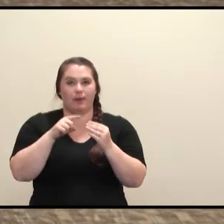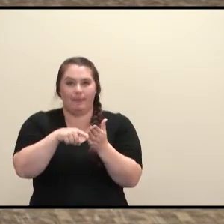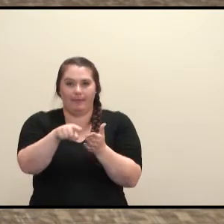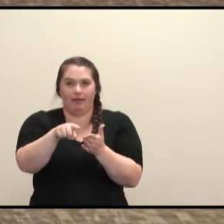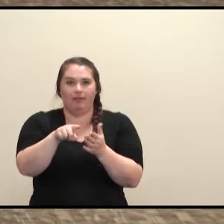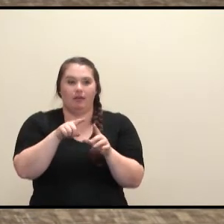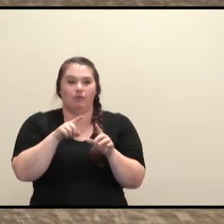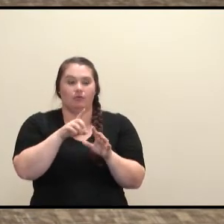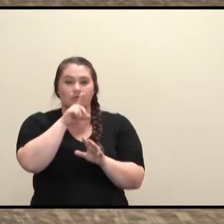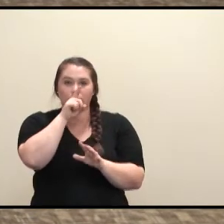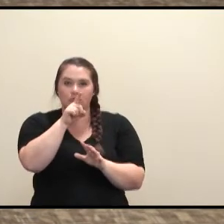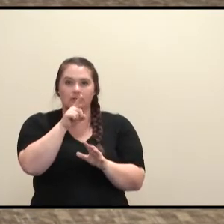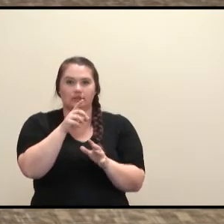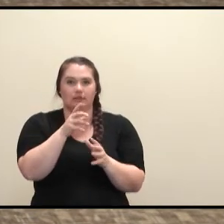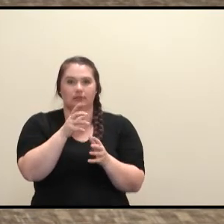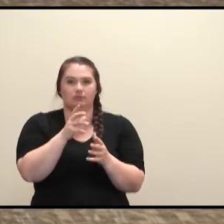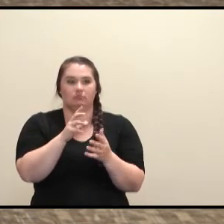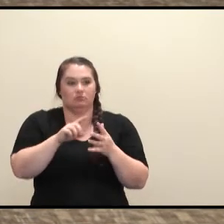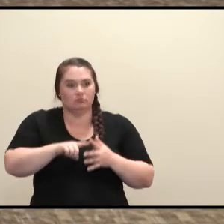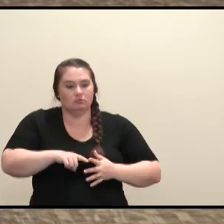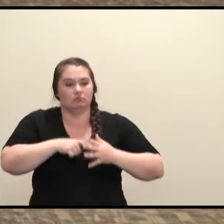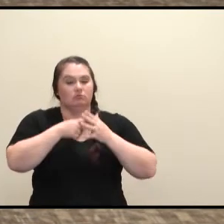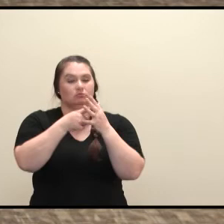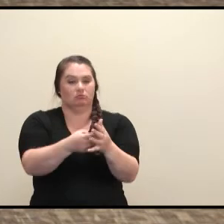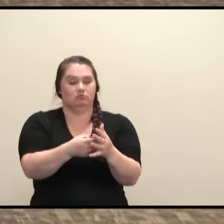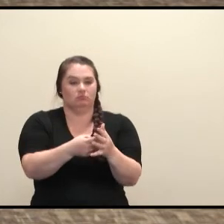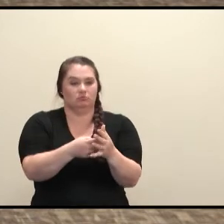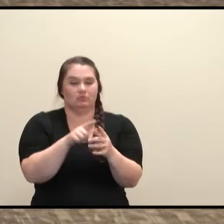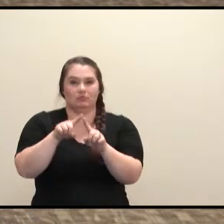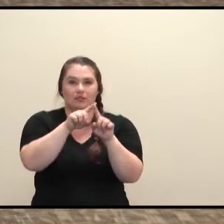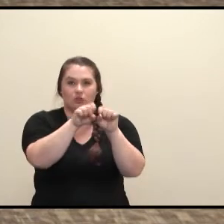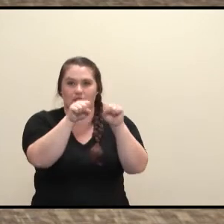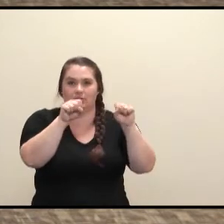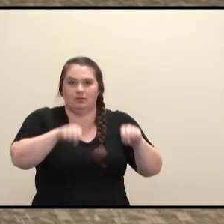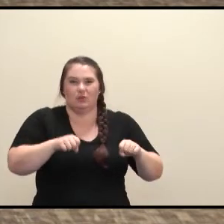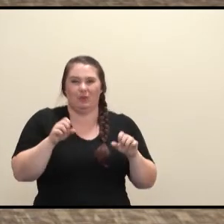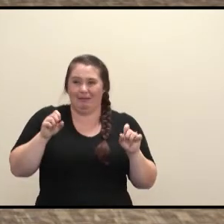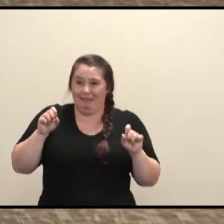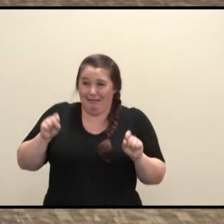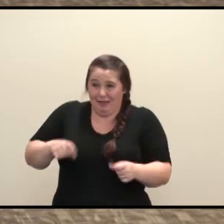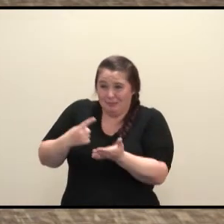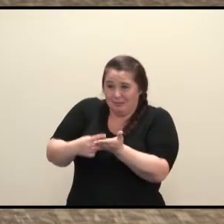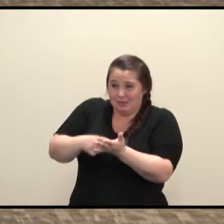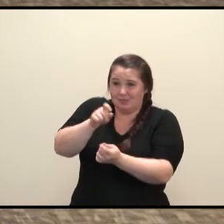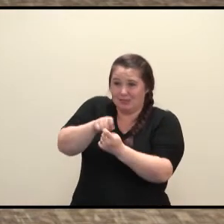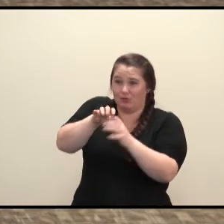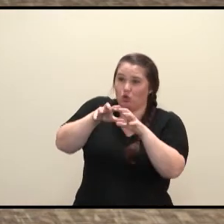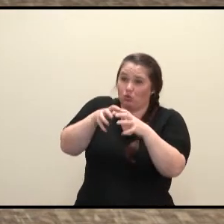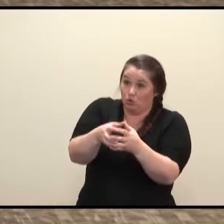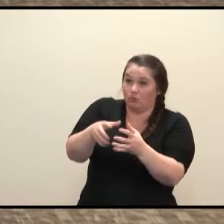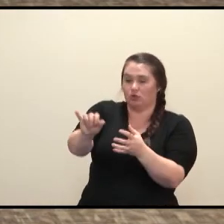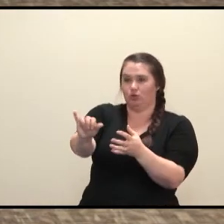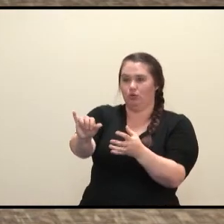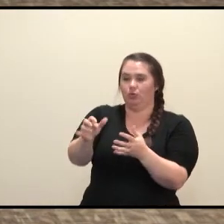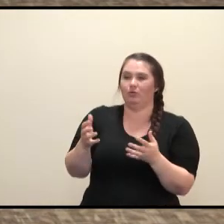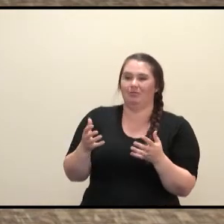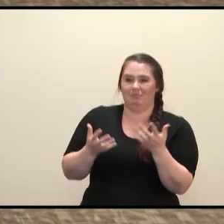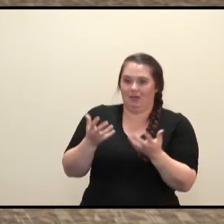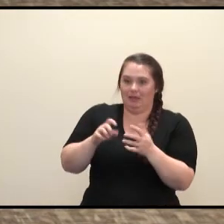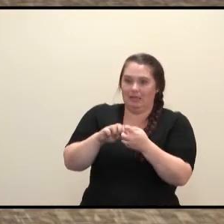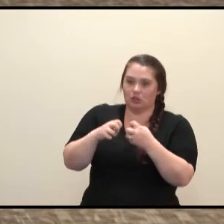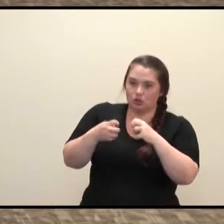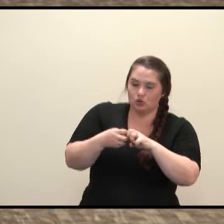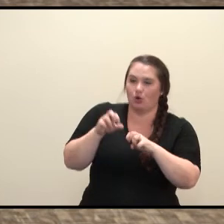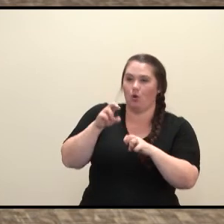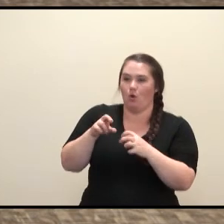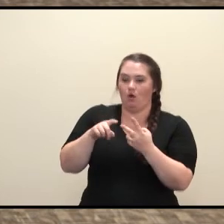really worked to implement systems and structures to be consistent. To address specific with groups and- where there might have been some issues